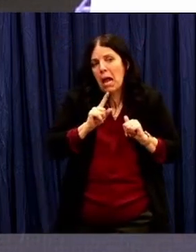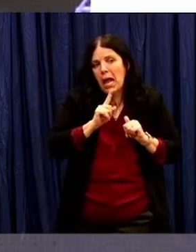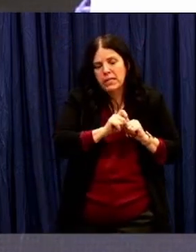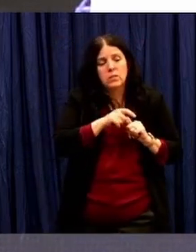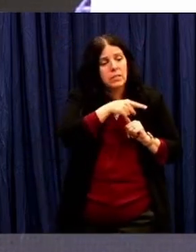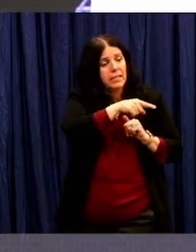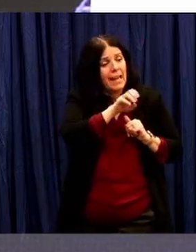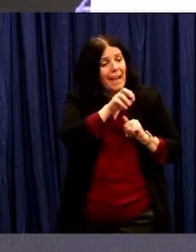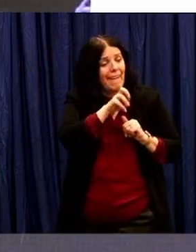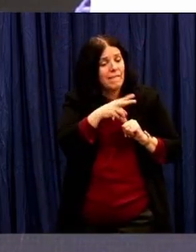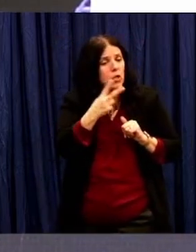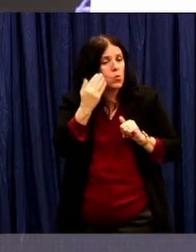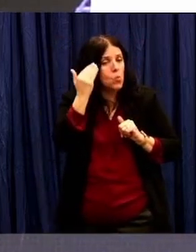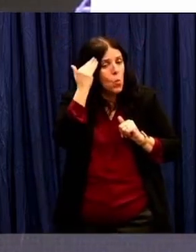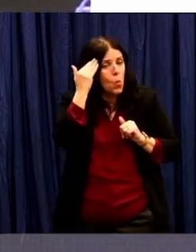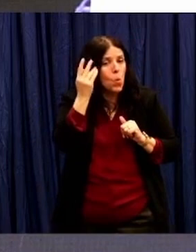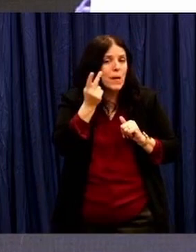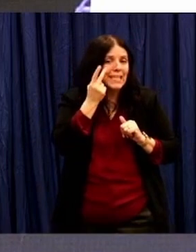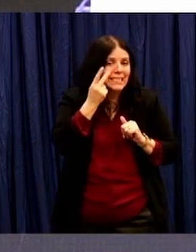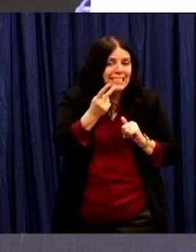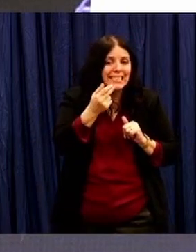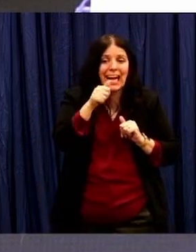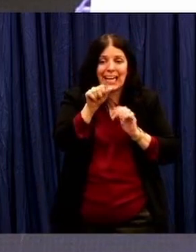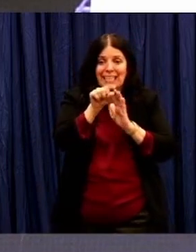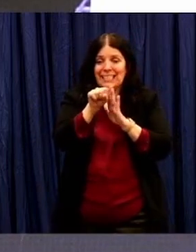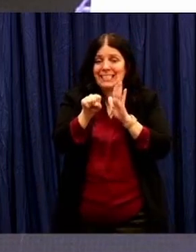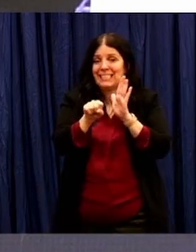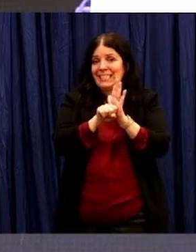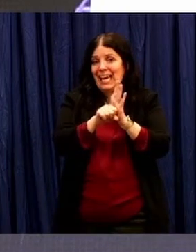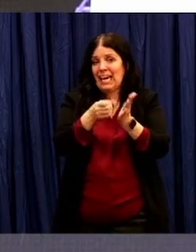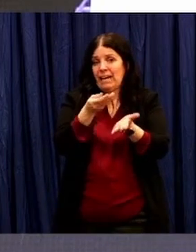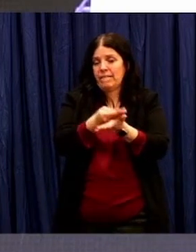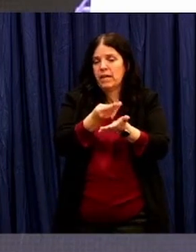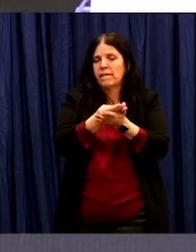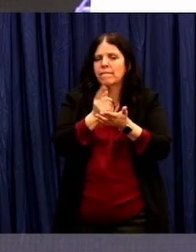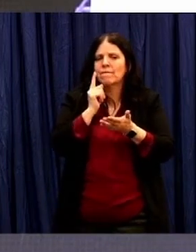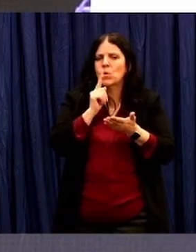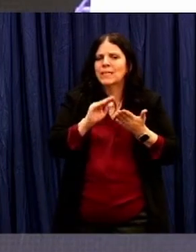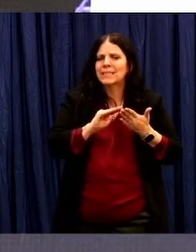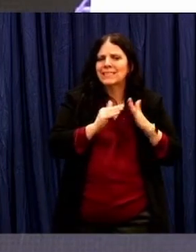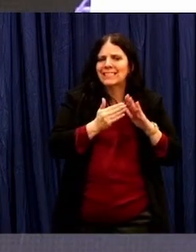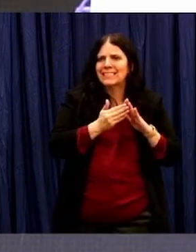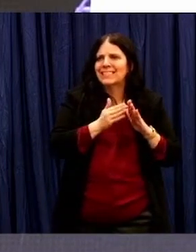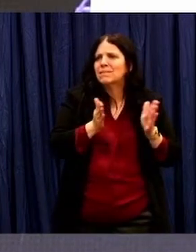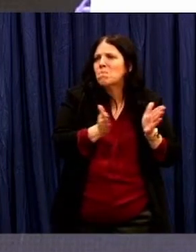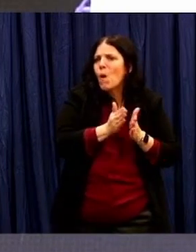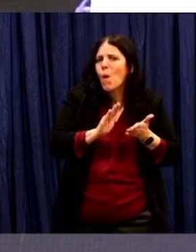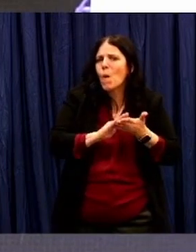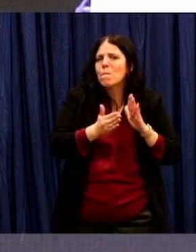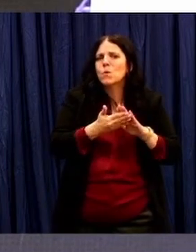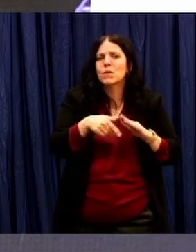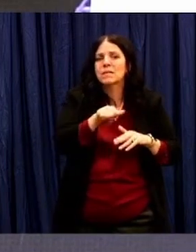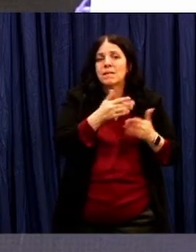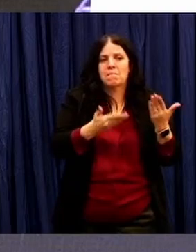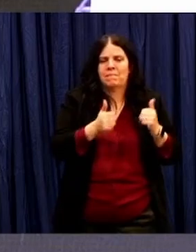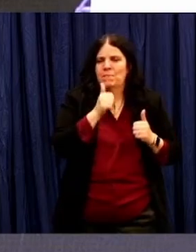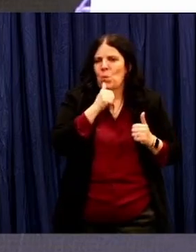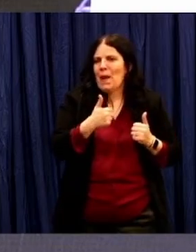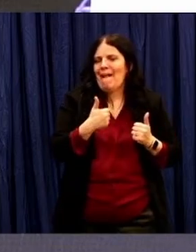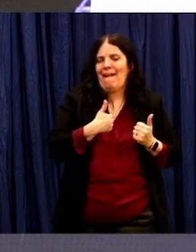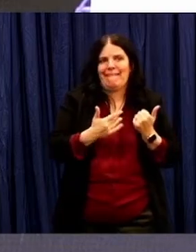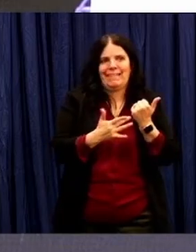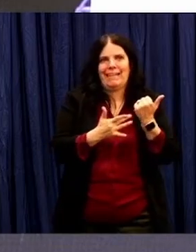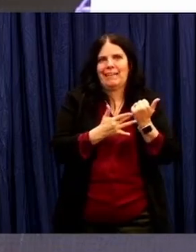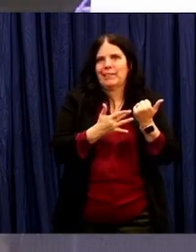any state-level support or funding for smaller municipalities that may lack the technical expertise or resources to meet these